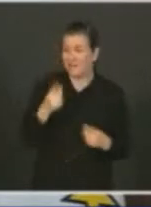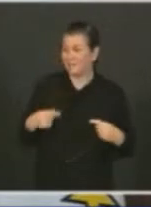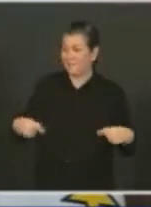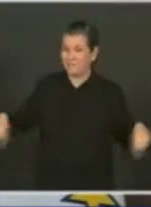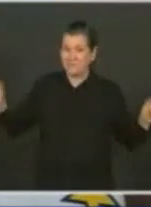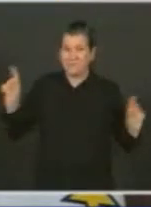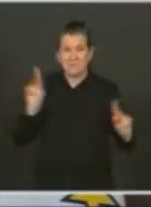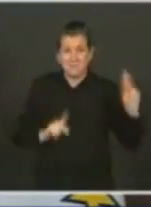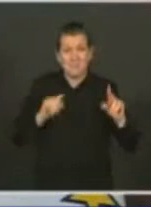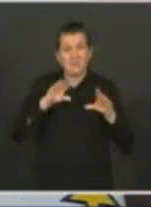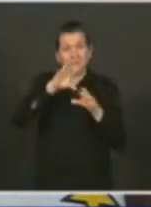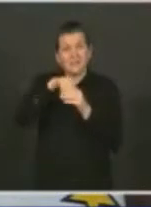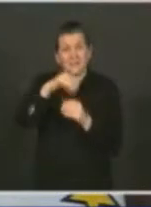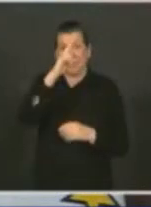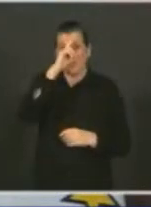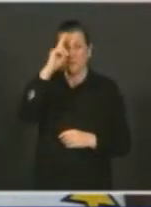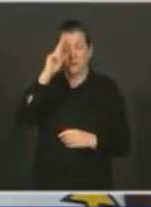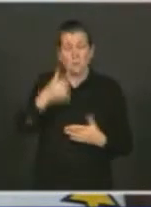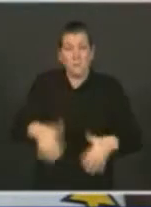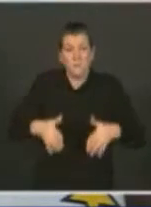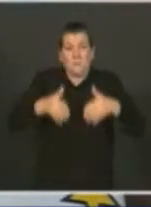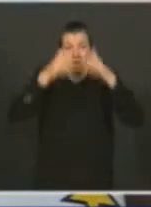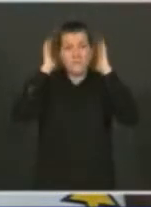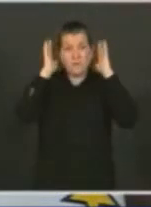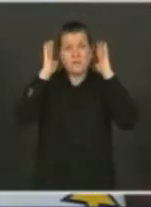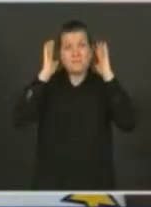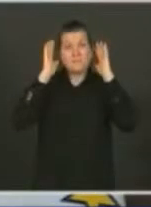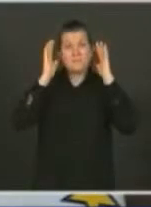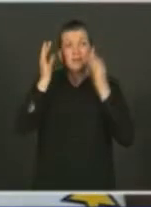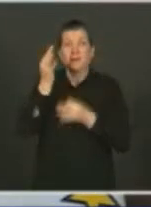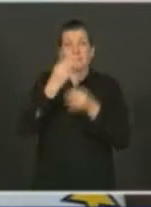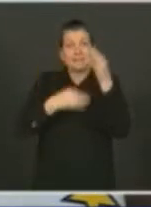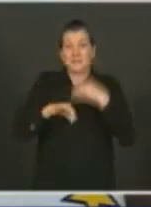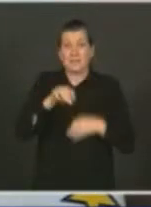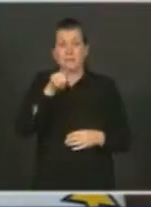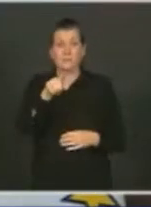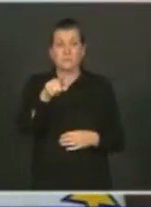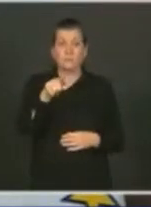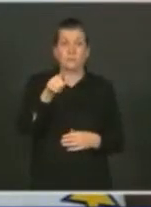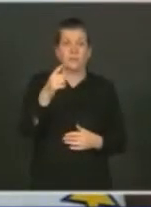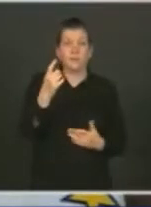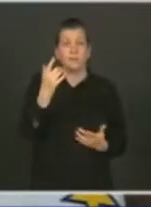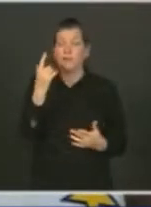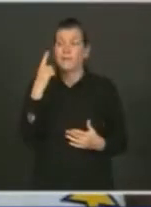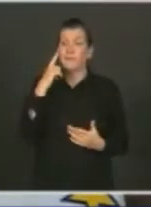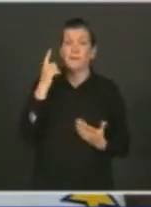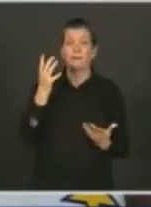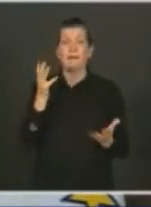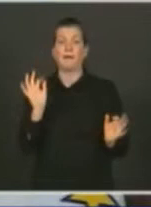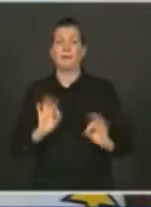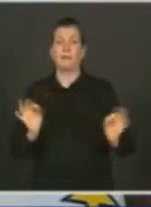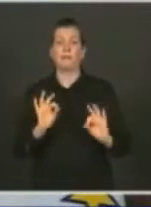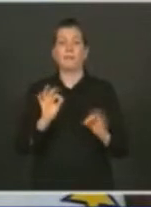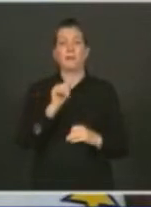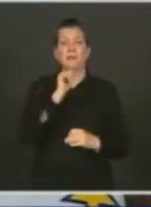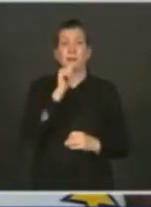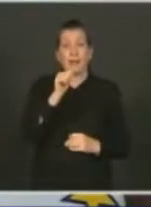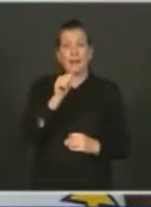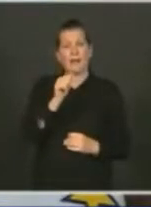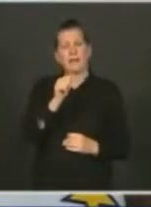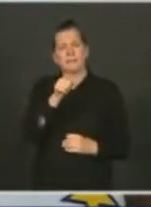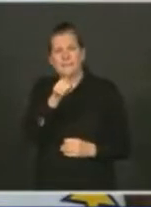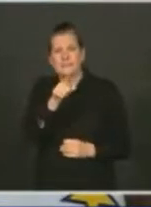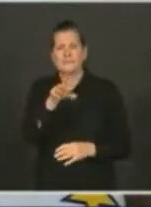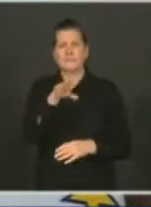don't get too overwhelmed. But I thought that instead of just hearing from me, we would have an opportunity for you to hear directly